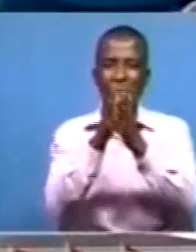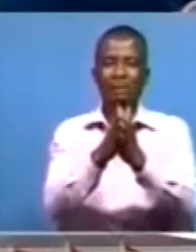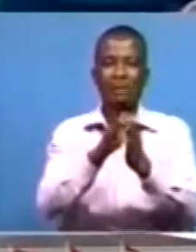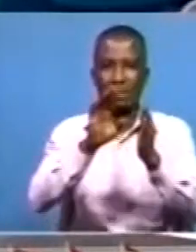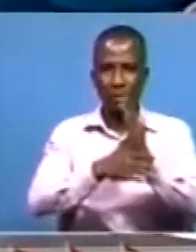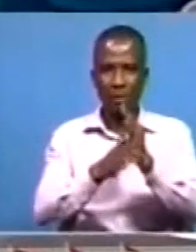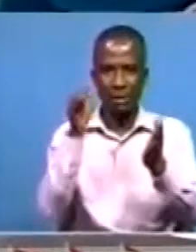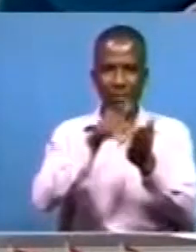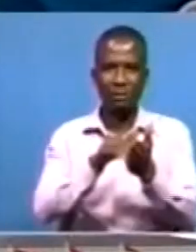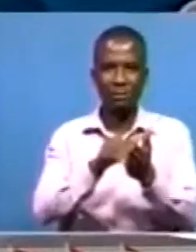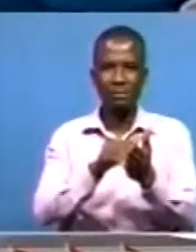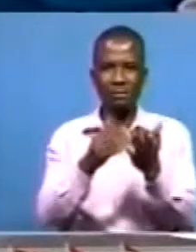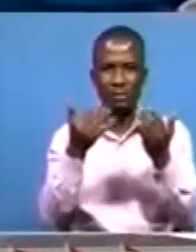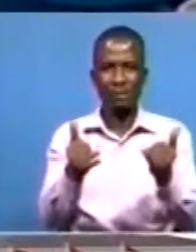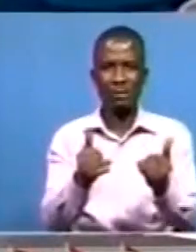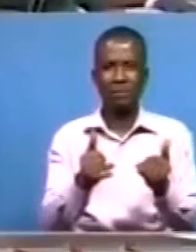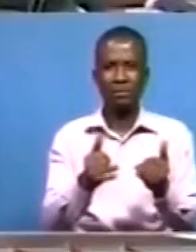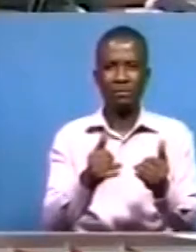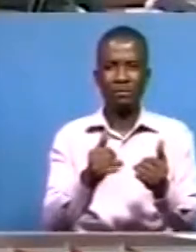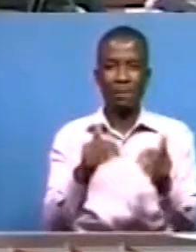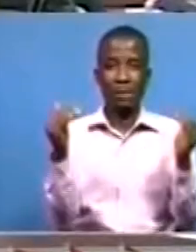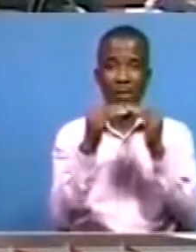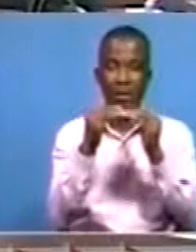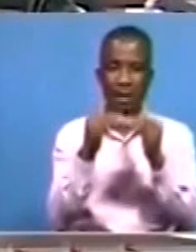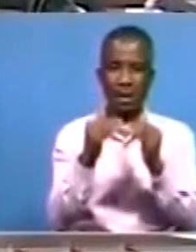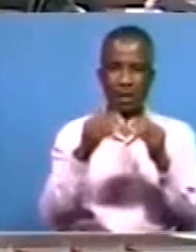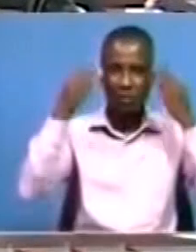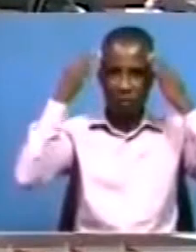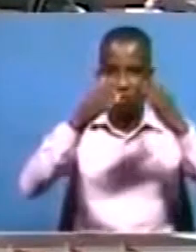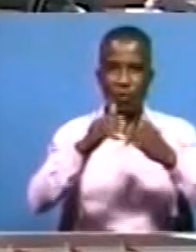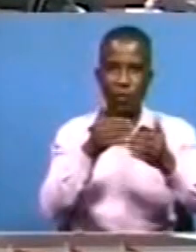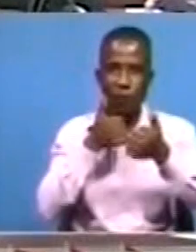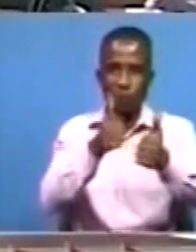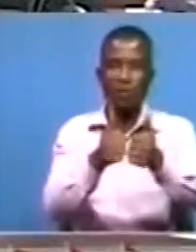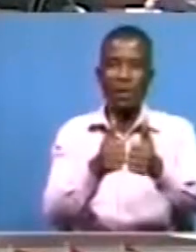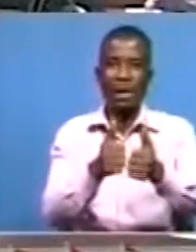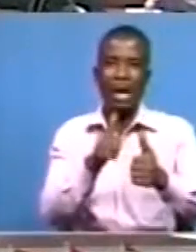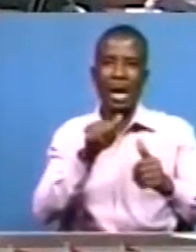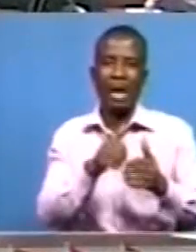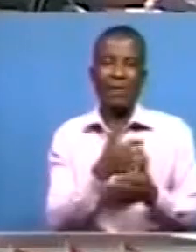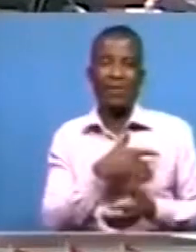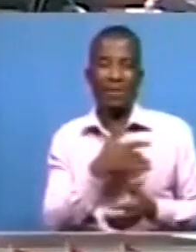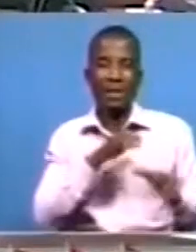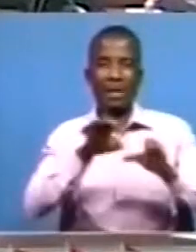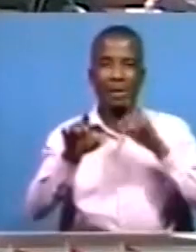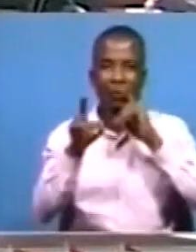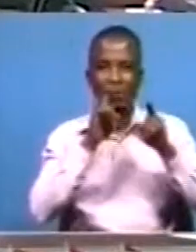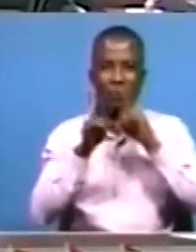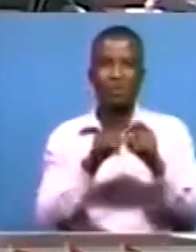it an automatic next step from appeal. Neither is it meant to be resorted to as an emotional reaction